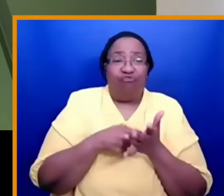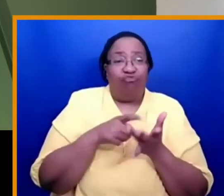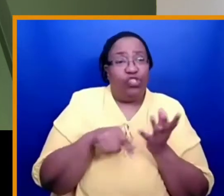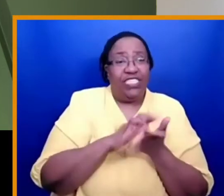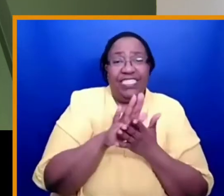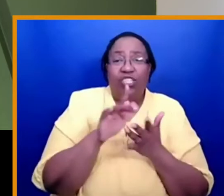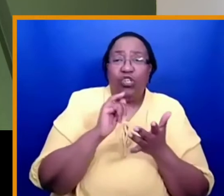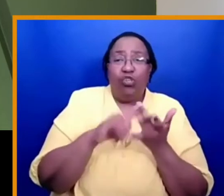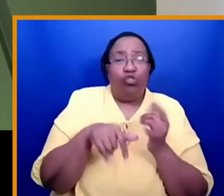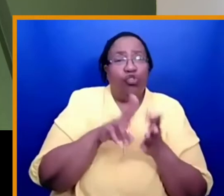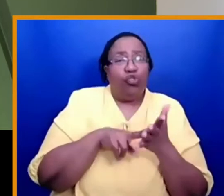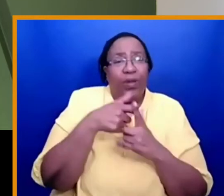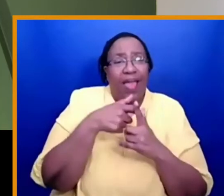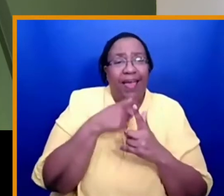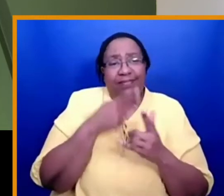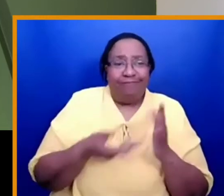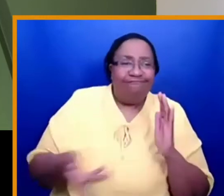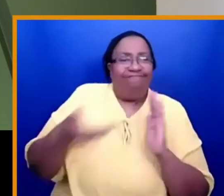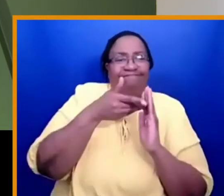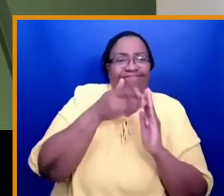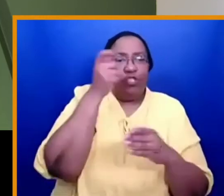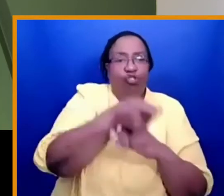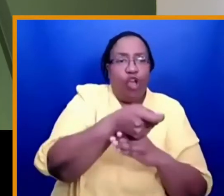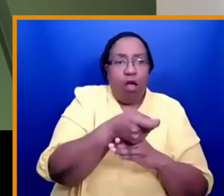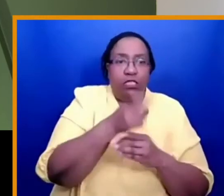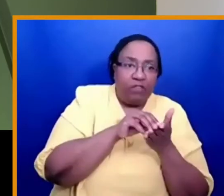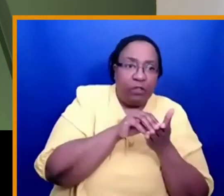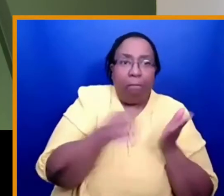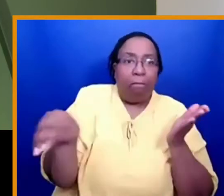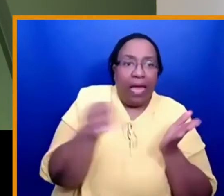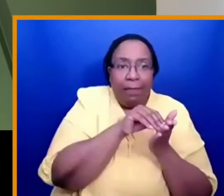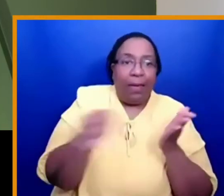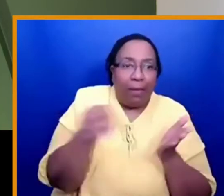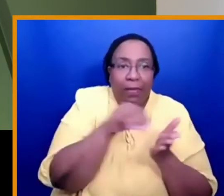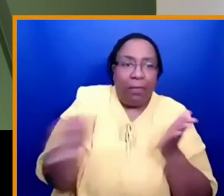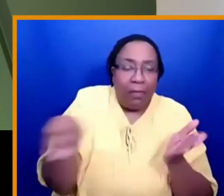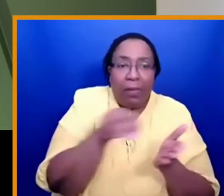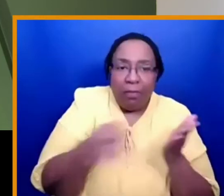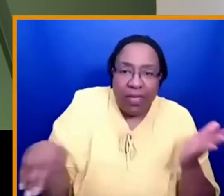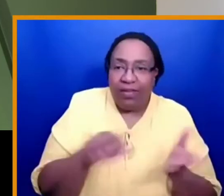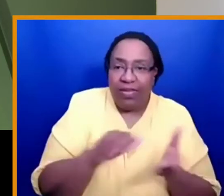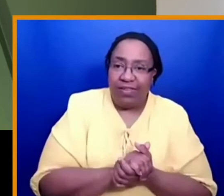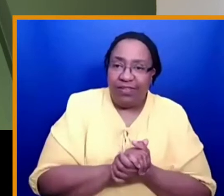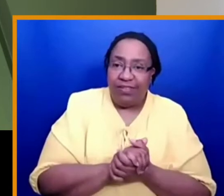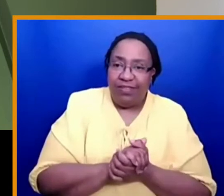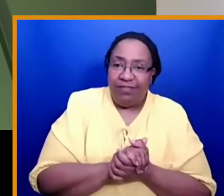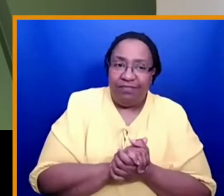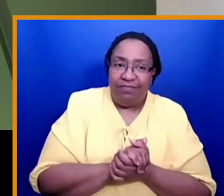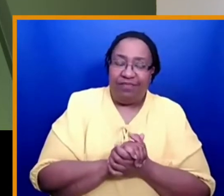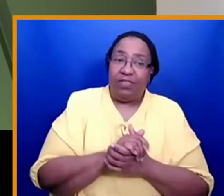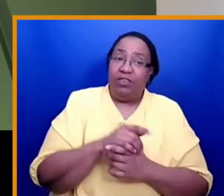neglected by political intervention that primarily benefits older generations, while they're the first generation set to be worse off than their